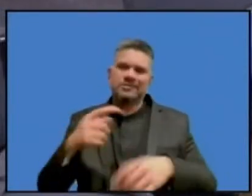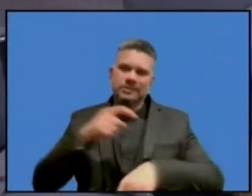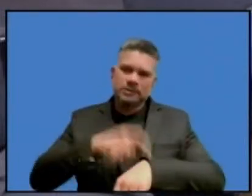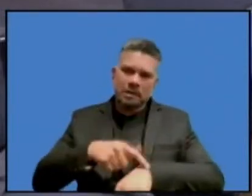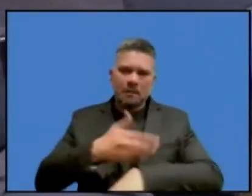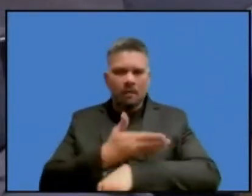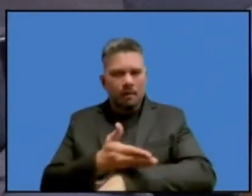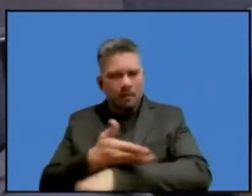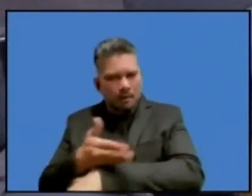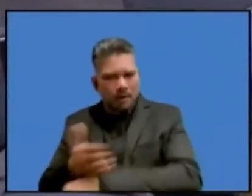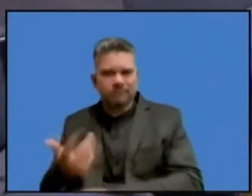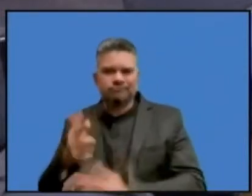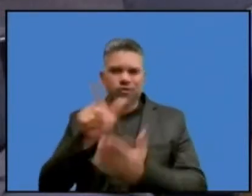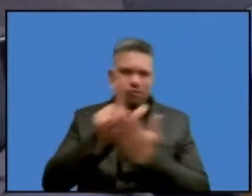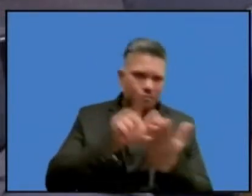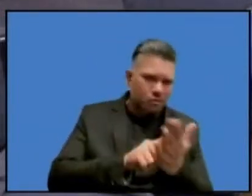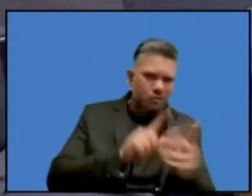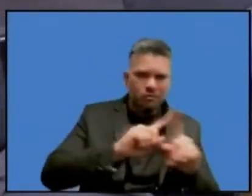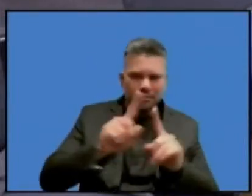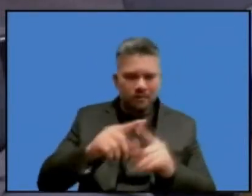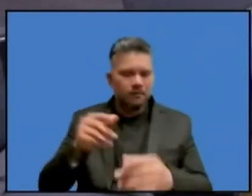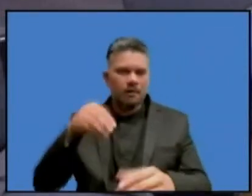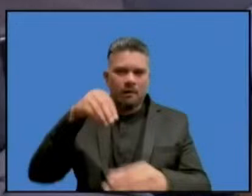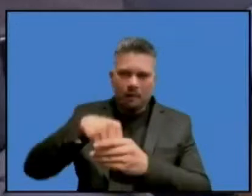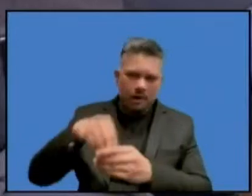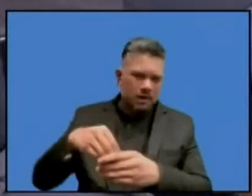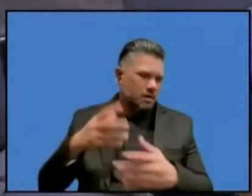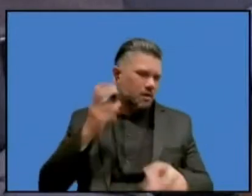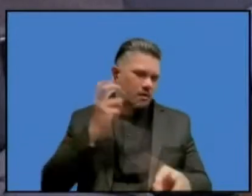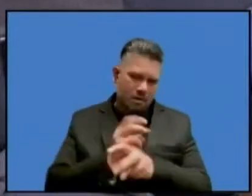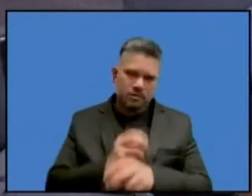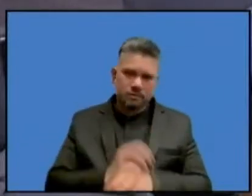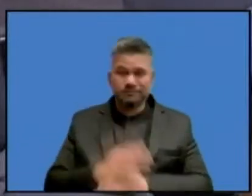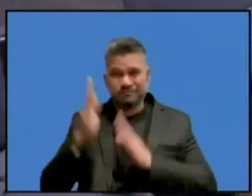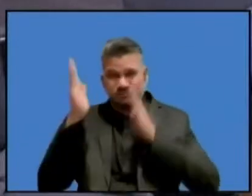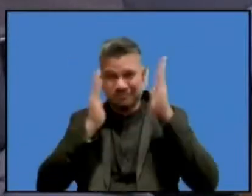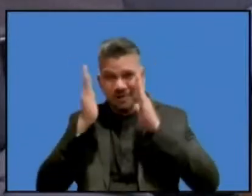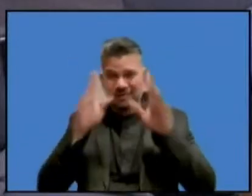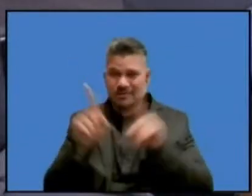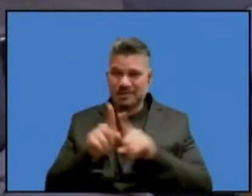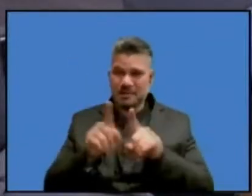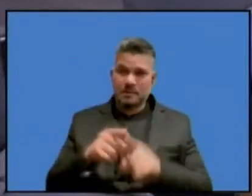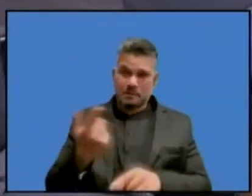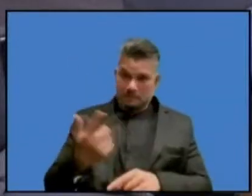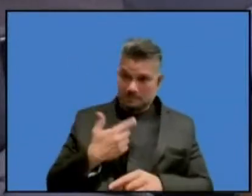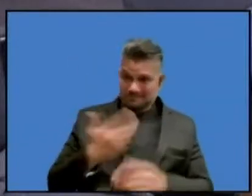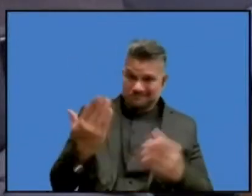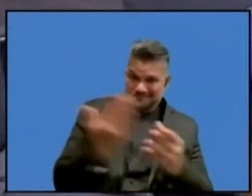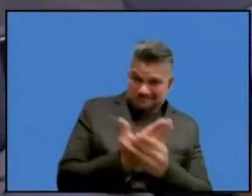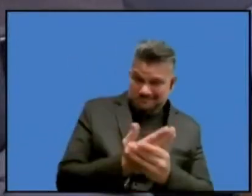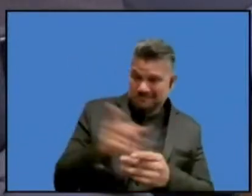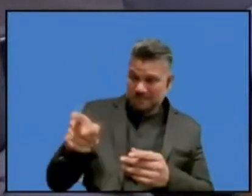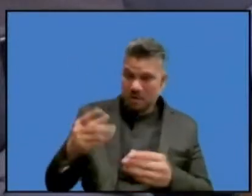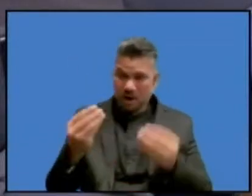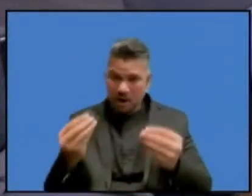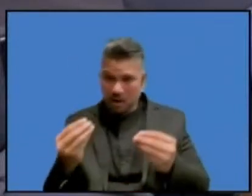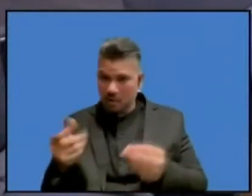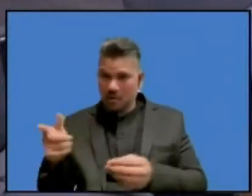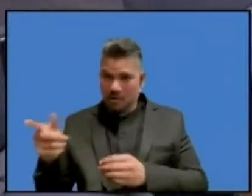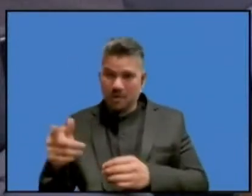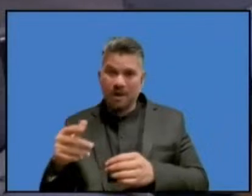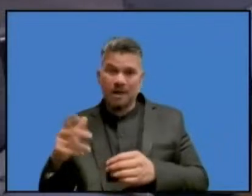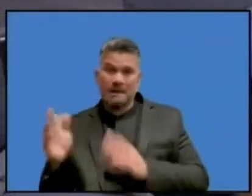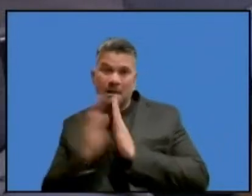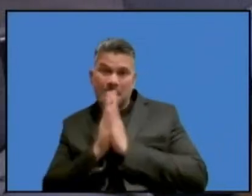documentation. In Malaysia, for example, delays in registration have meant that asylum seekers from Myanmar are compelled to wait multiple